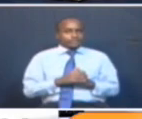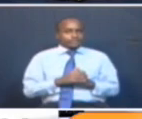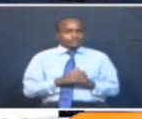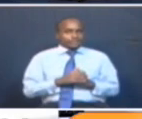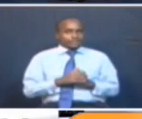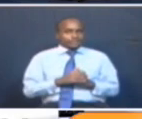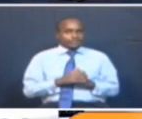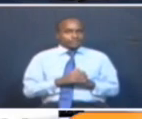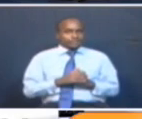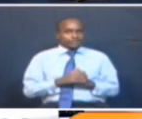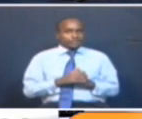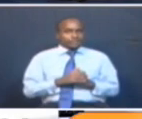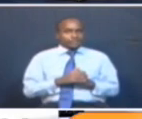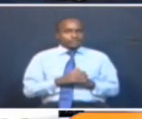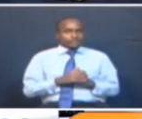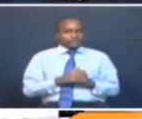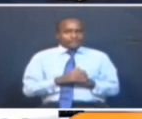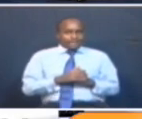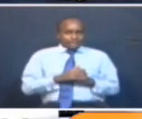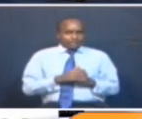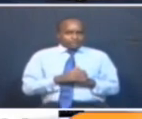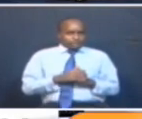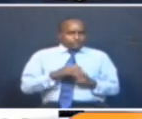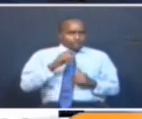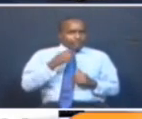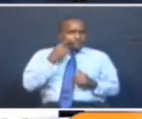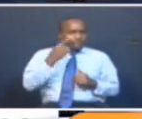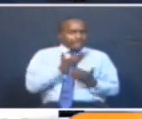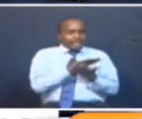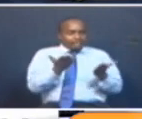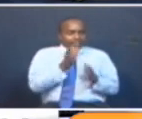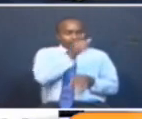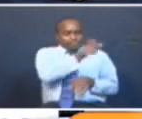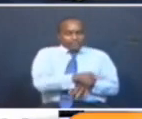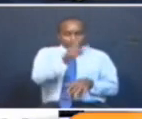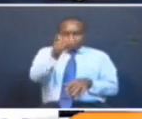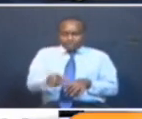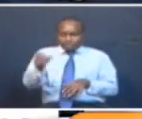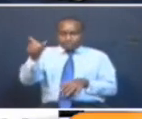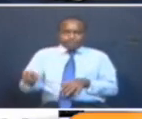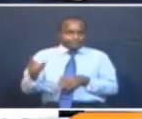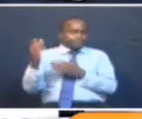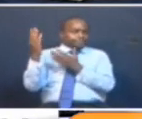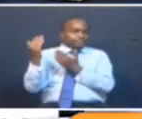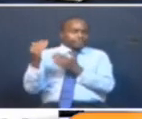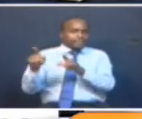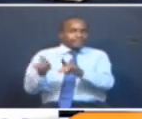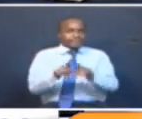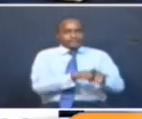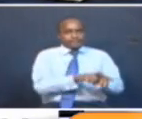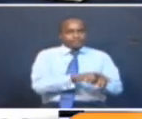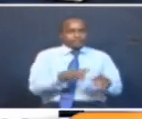I think that unless and until we see that everyone around us expects the same as I